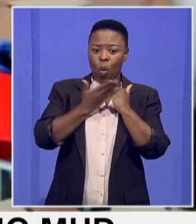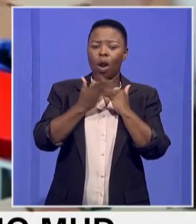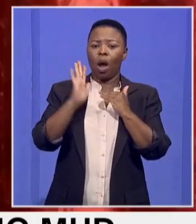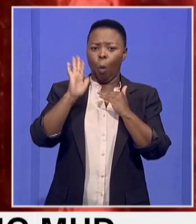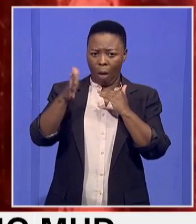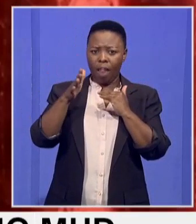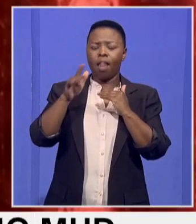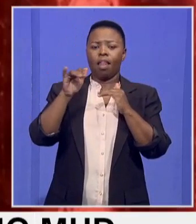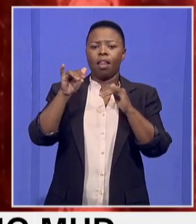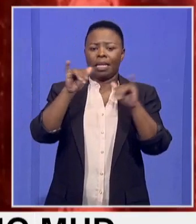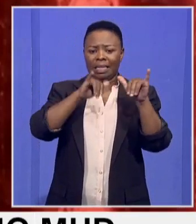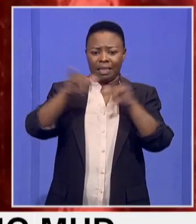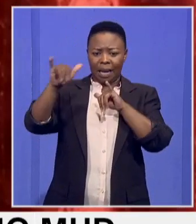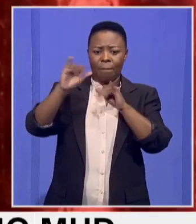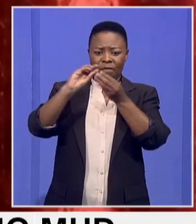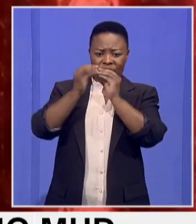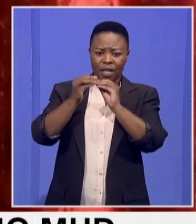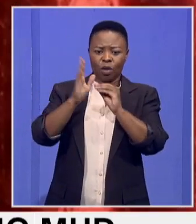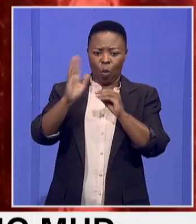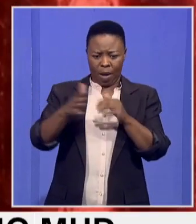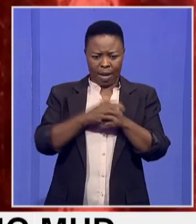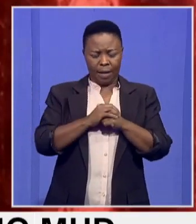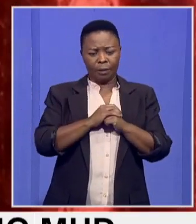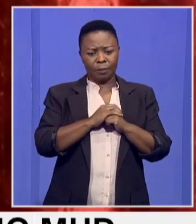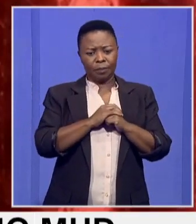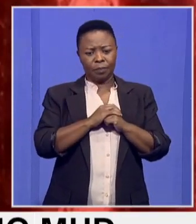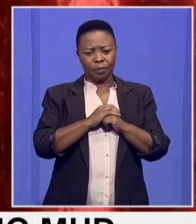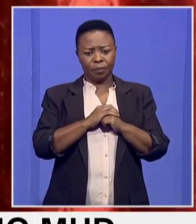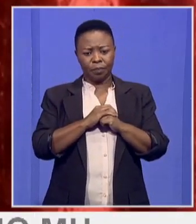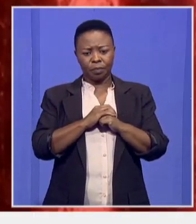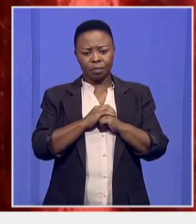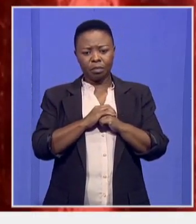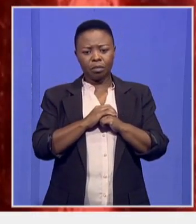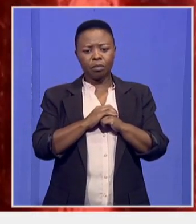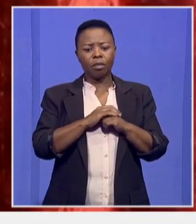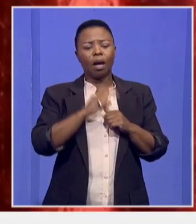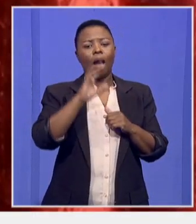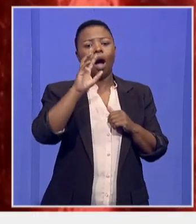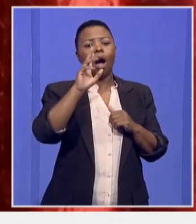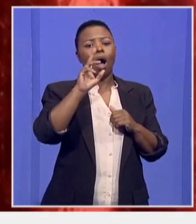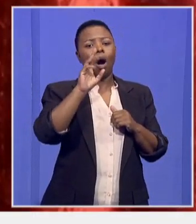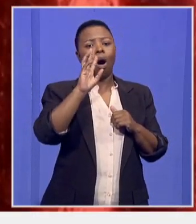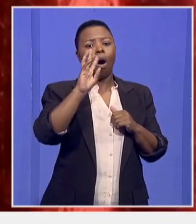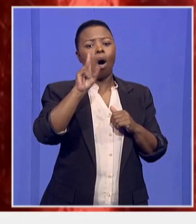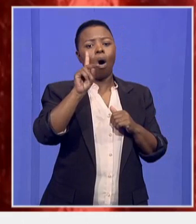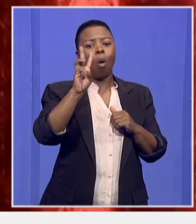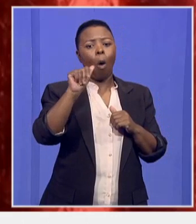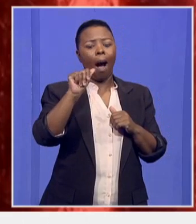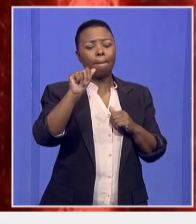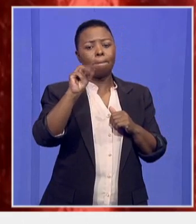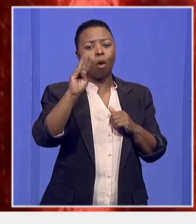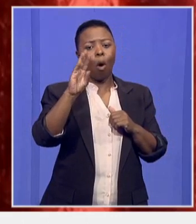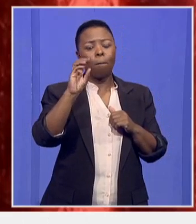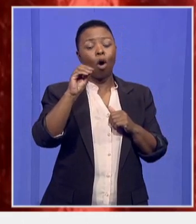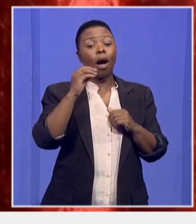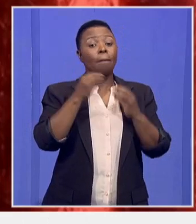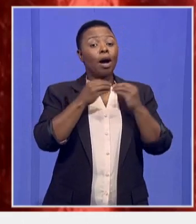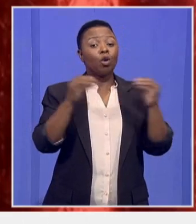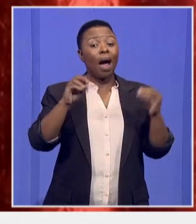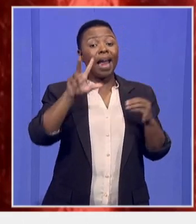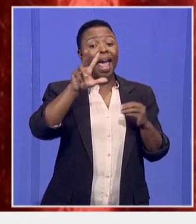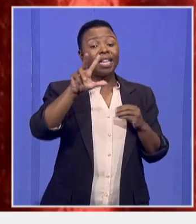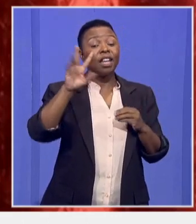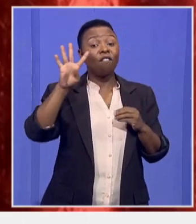rationalized. When you look at this school, particularly the one called Lombombo, it's a school with 84 learners, with 3